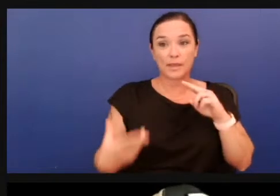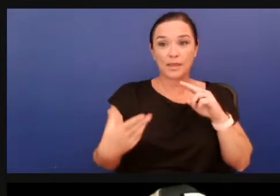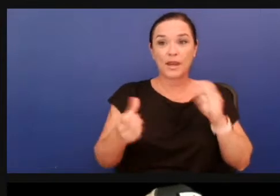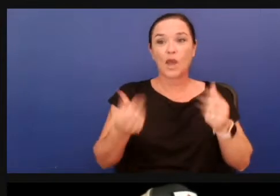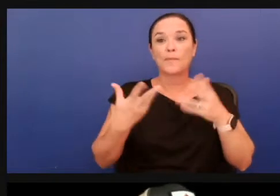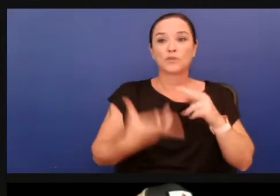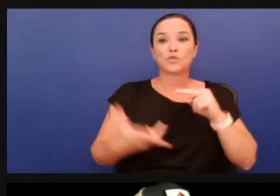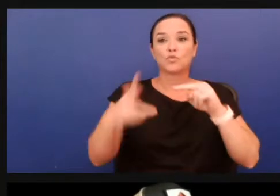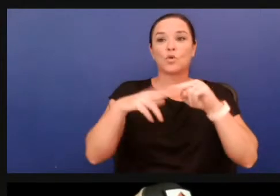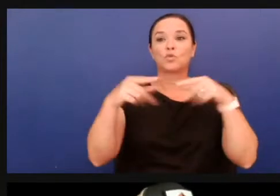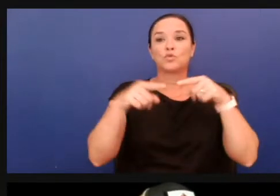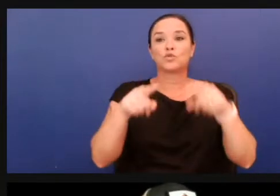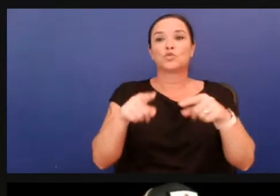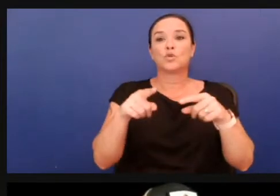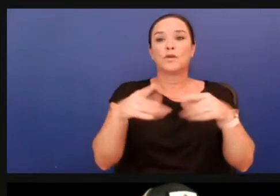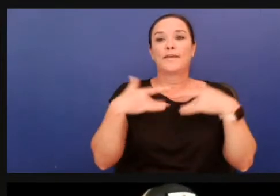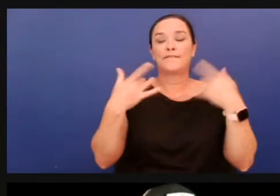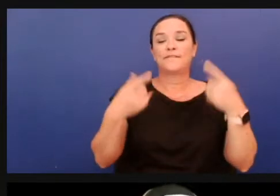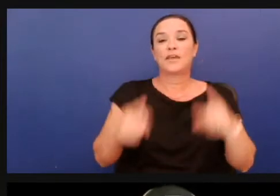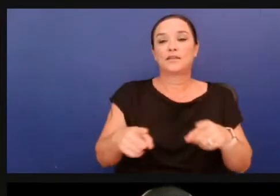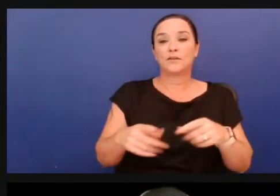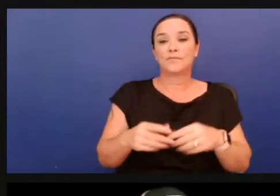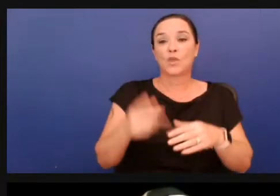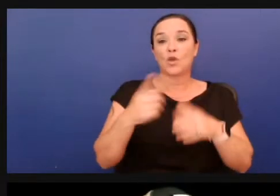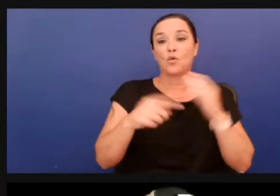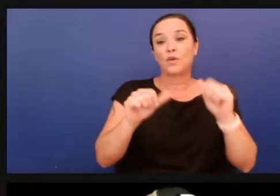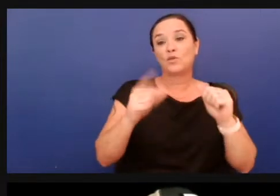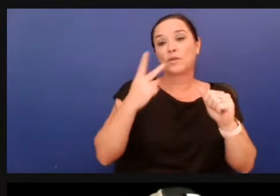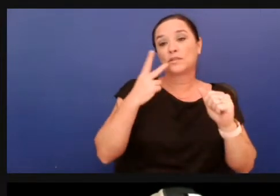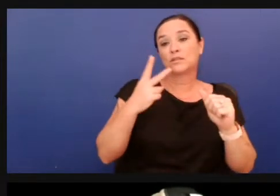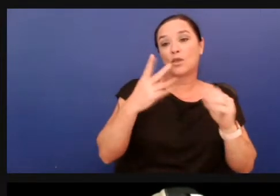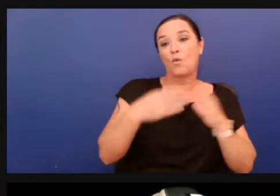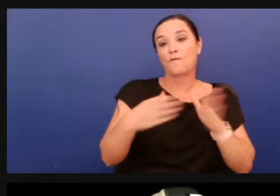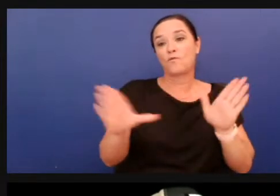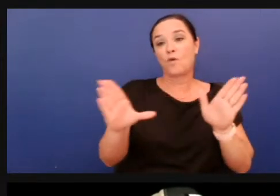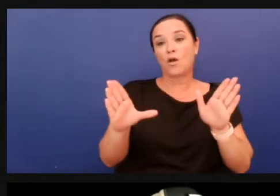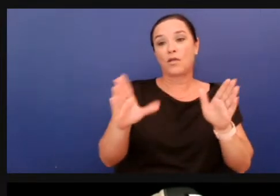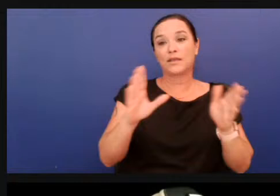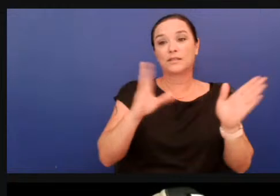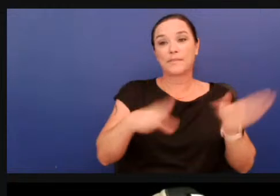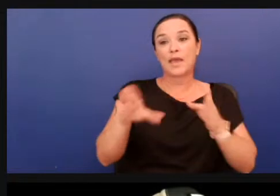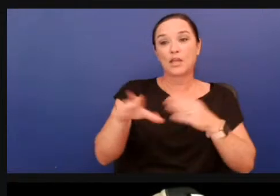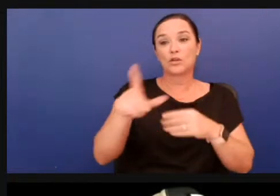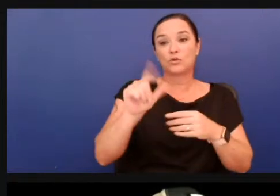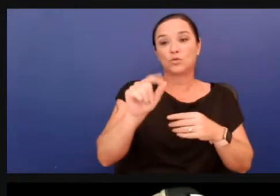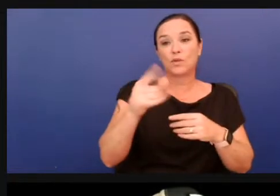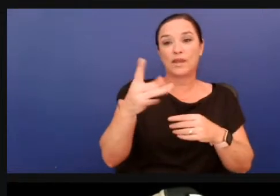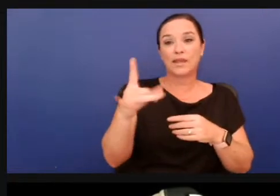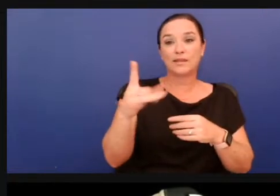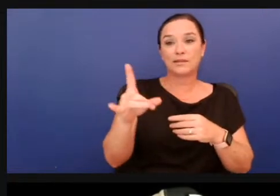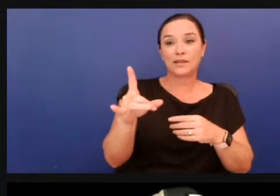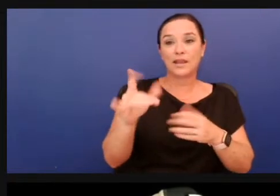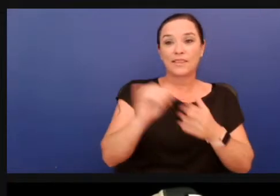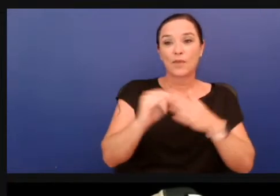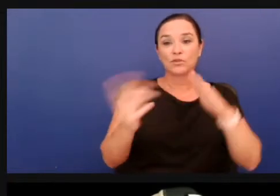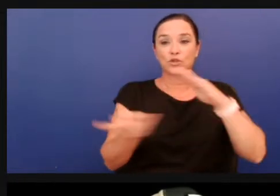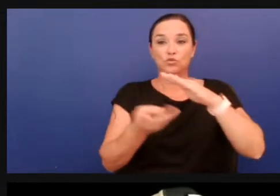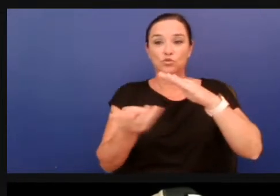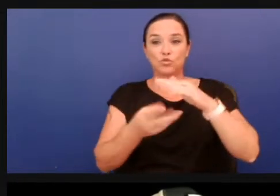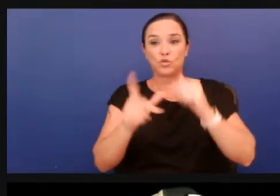event. But what you can see overall is the same pattern from 2018. That was the intrusion